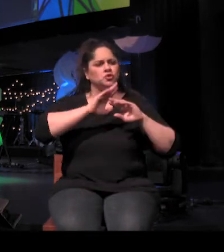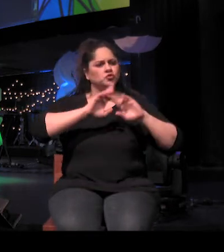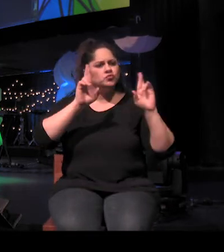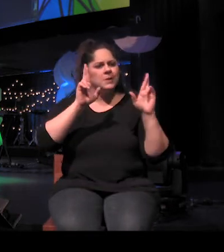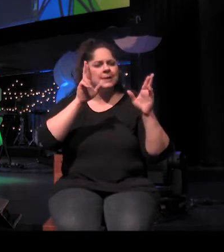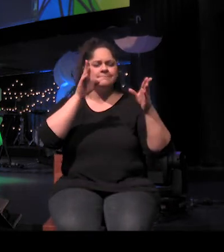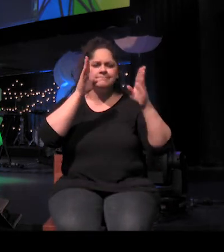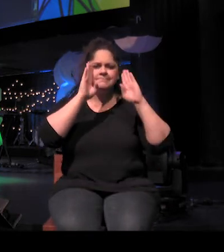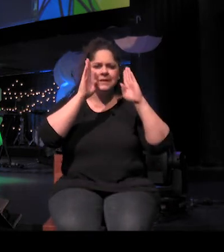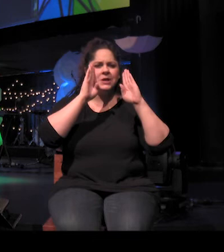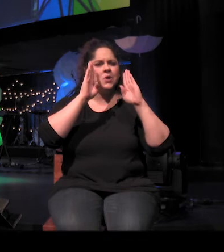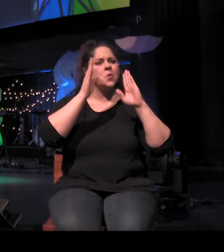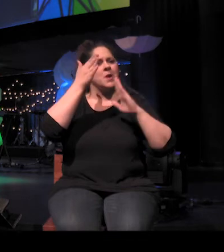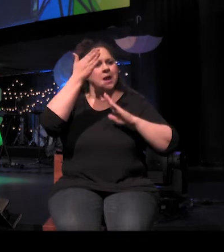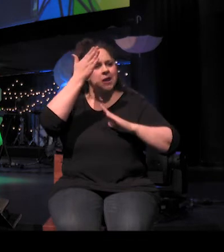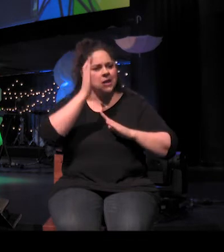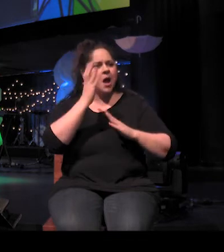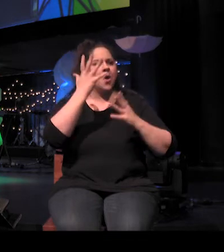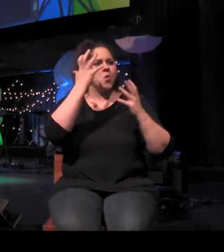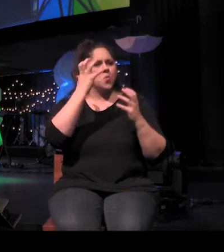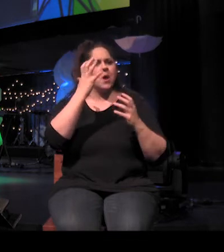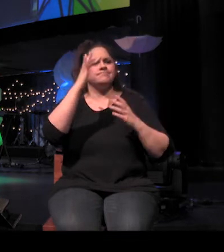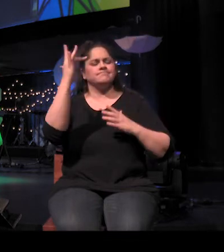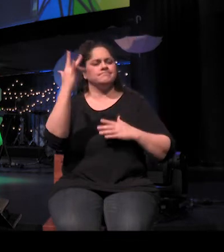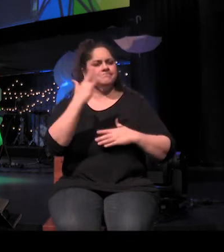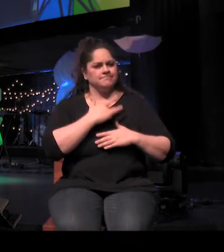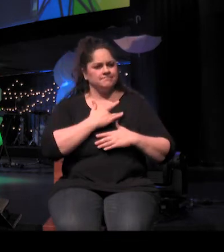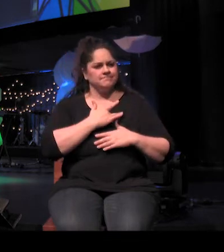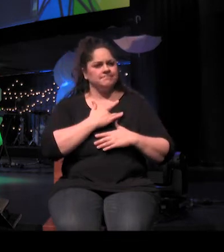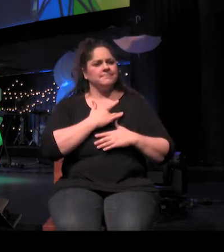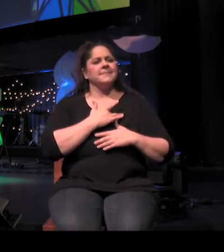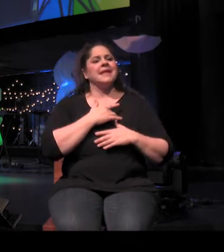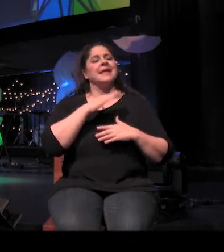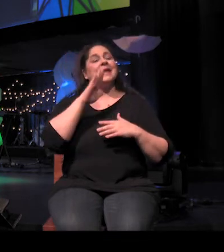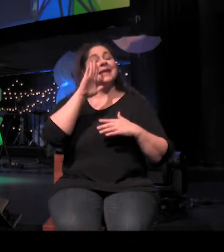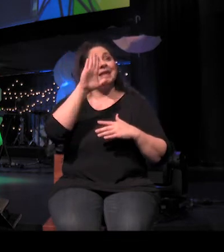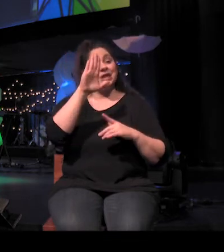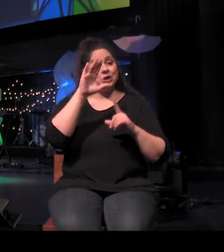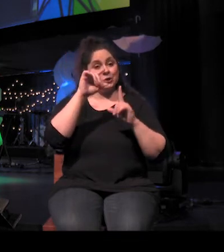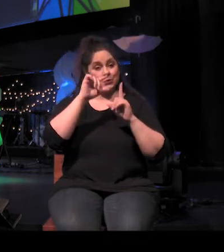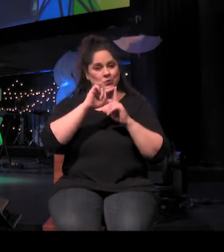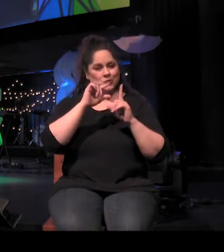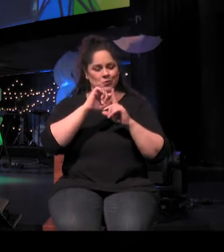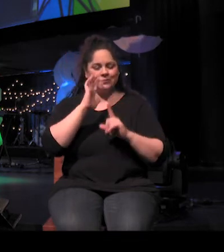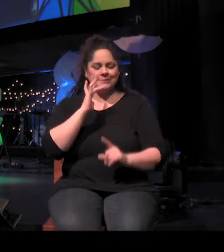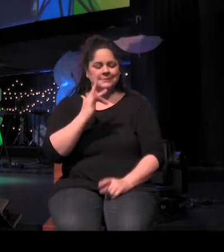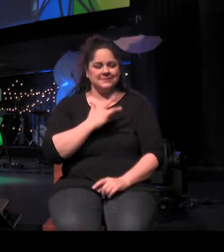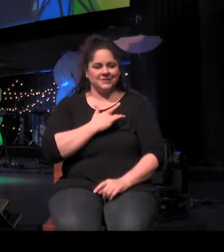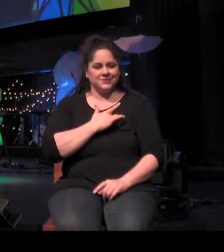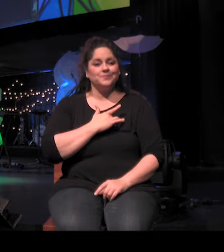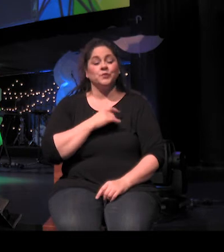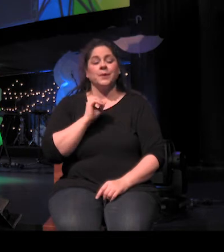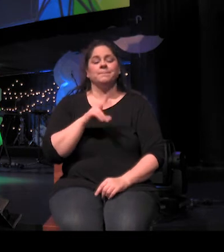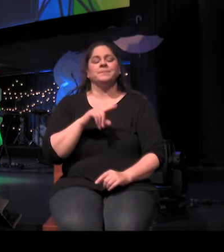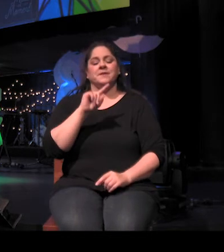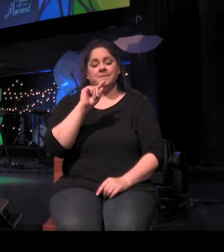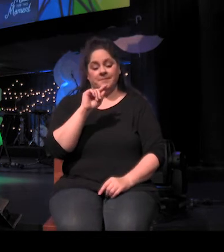your eyes to see what God wants to speak to us today. Let his words come alive to us. So let's read. Verse 1.